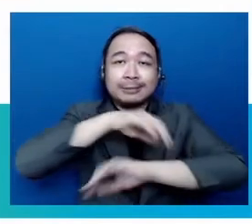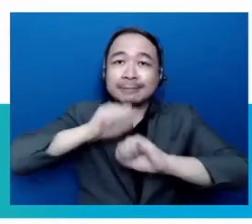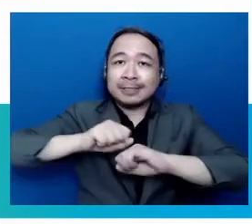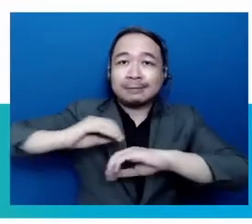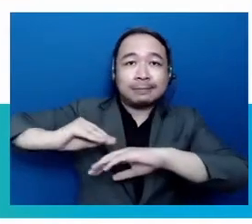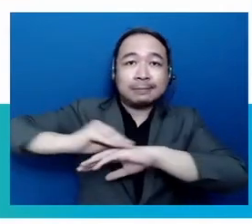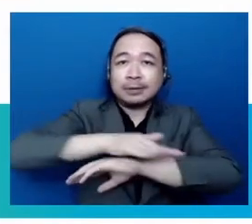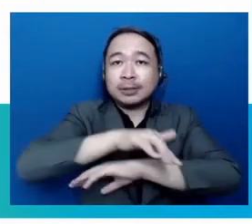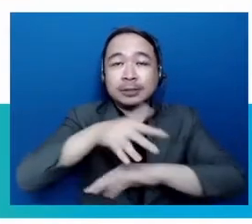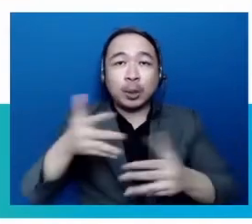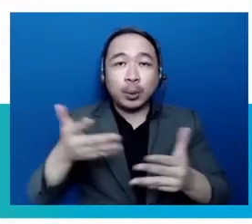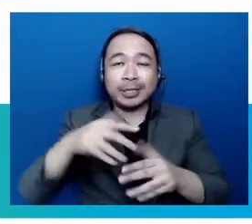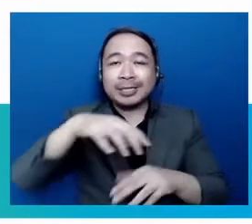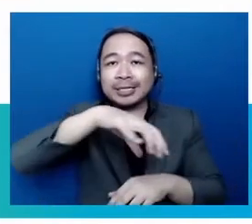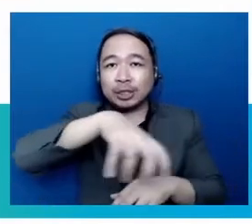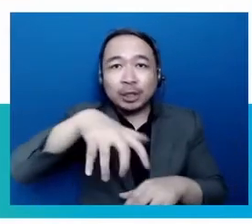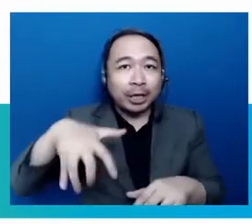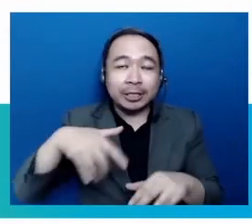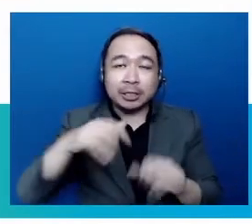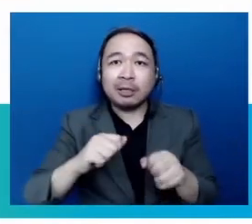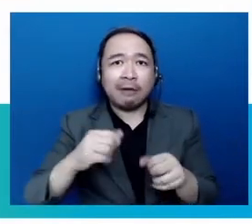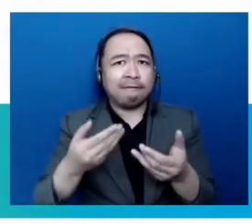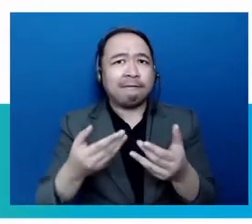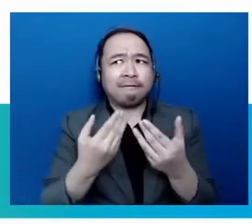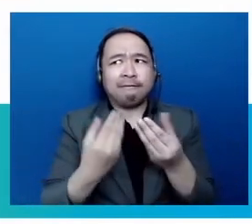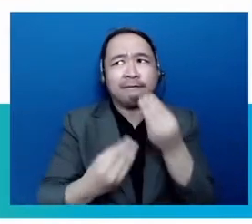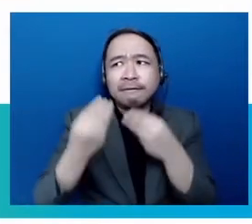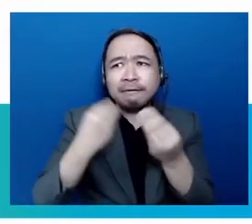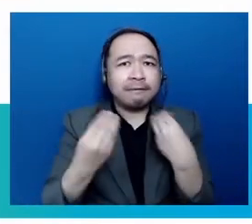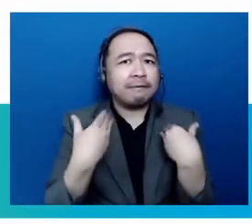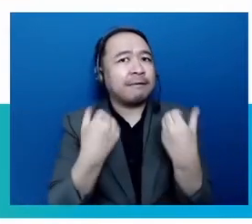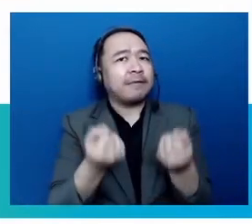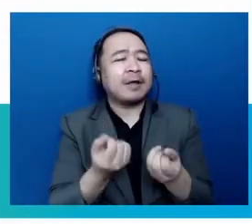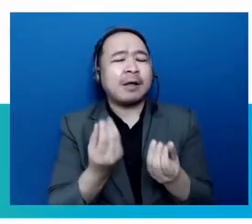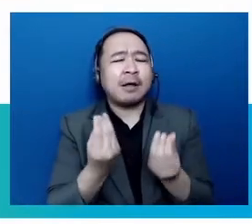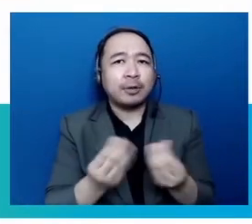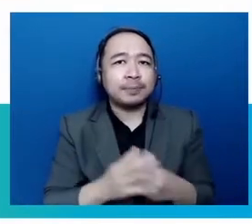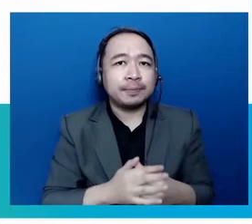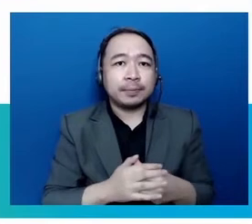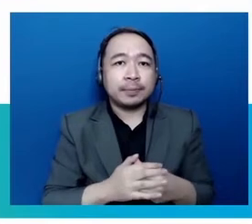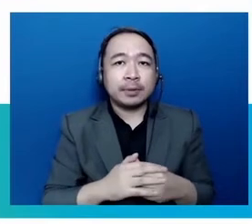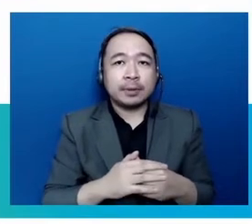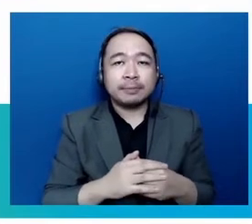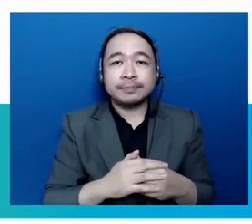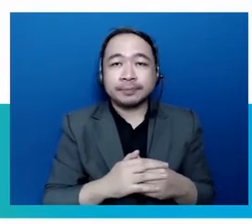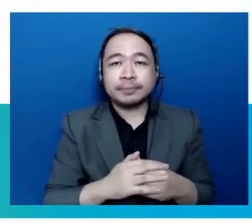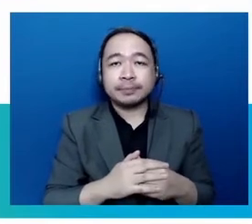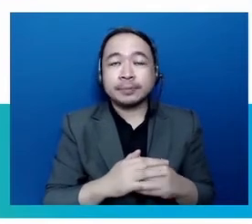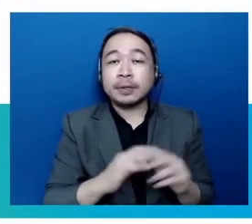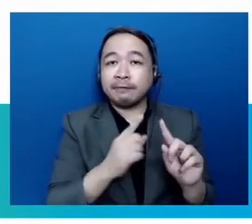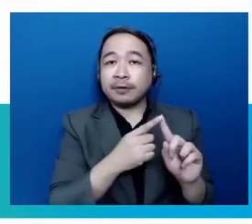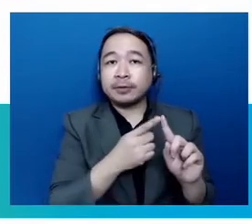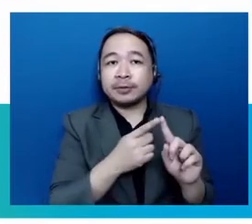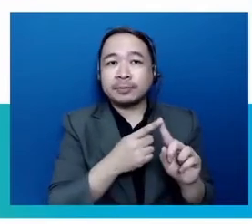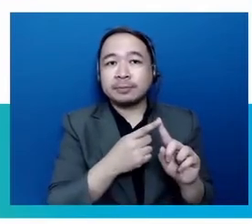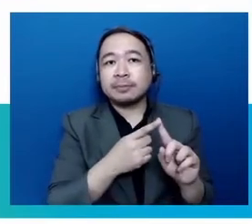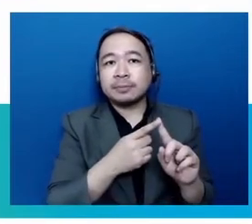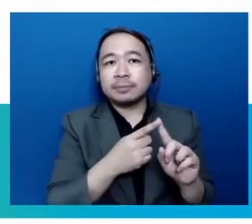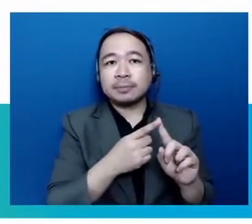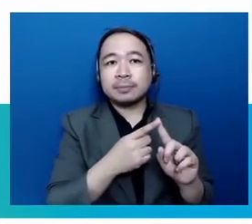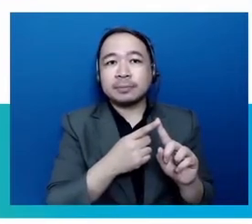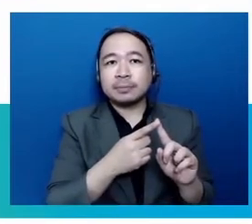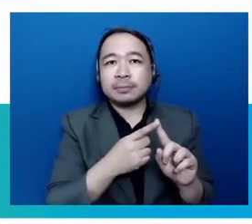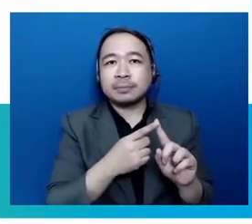being well nourished. So if we look at, let me begin by giving some